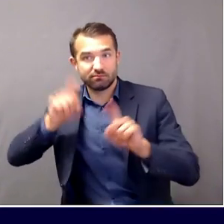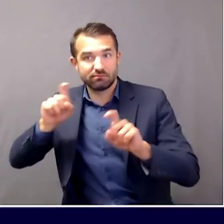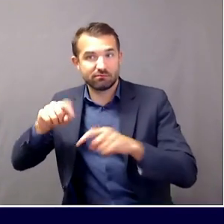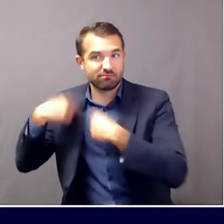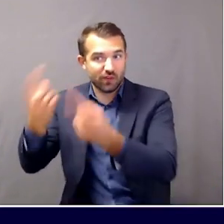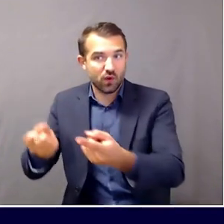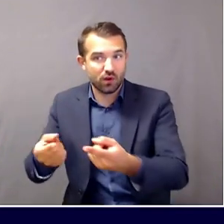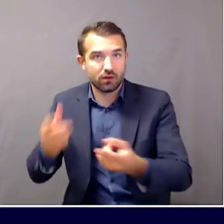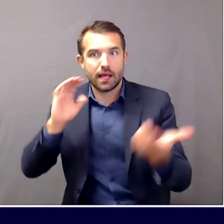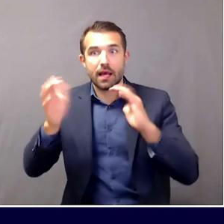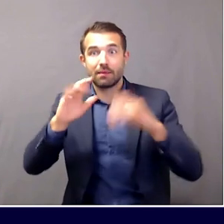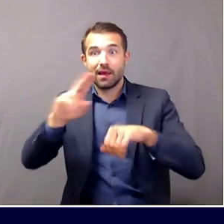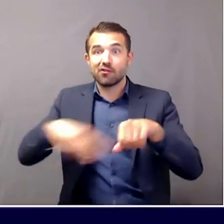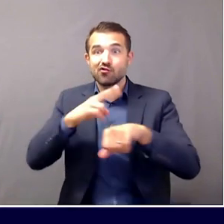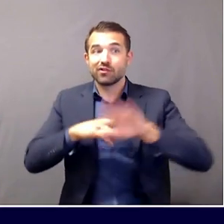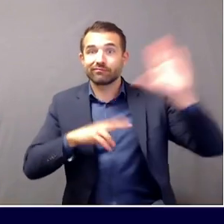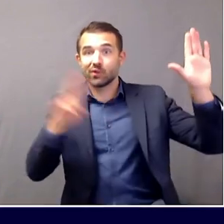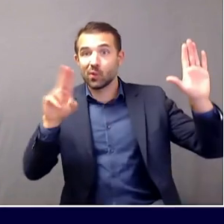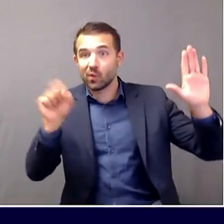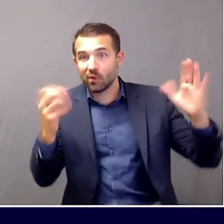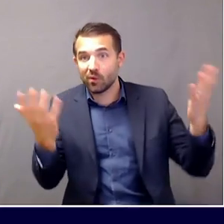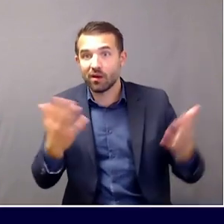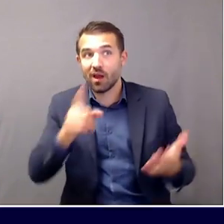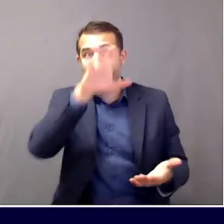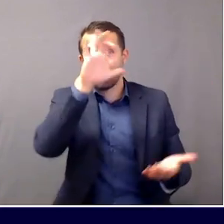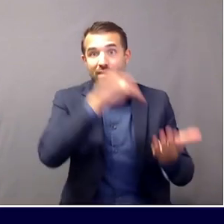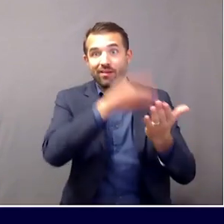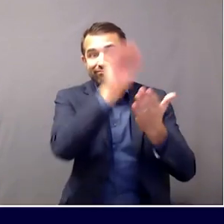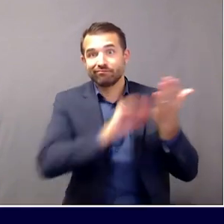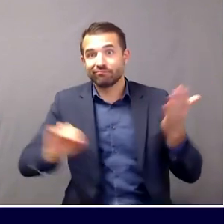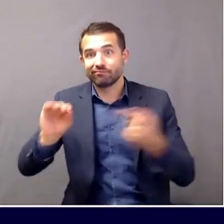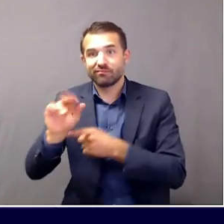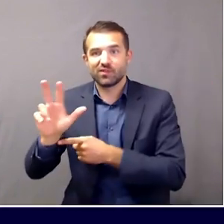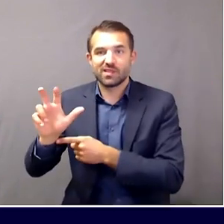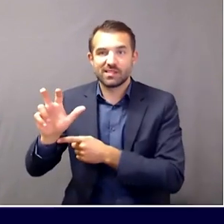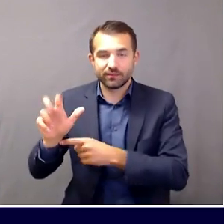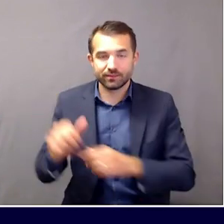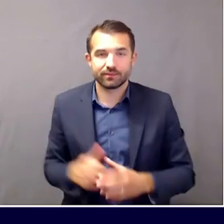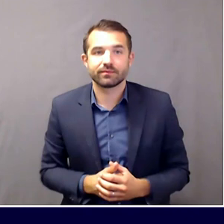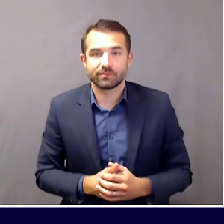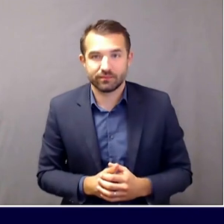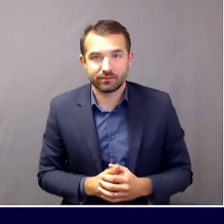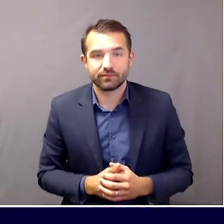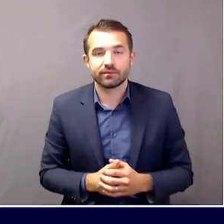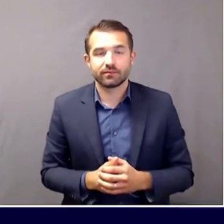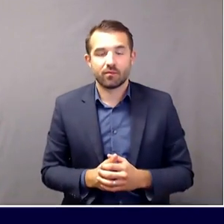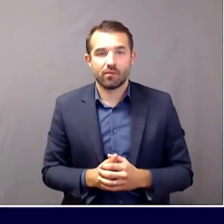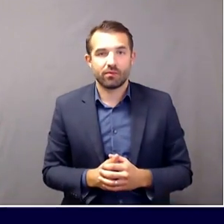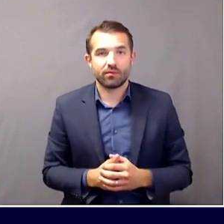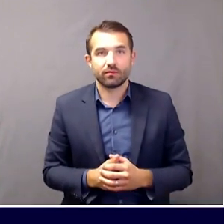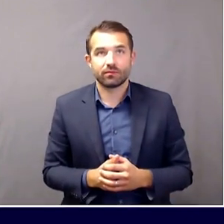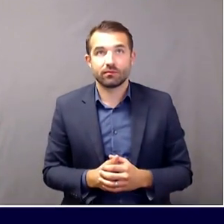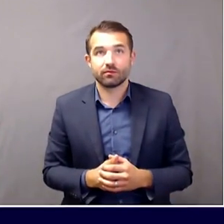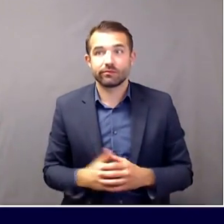testing volume rate is about 300 tests for every 100,000 people. In summary, what that means